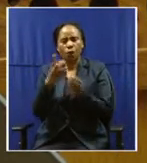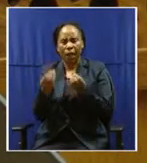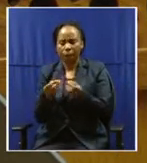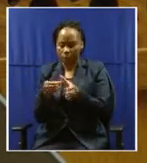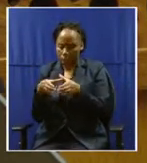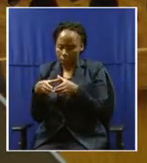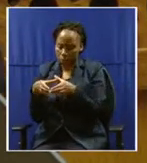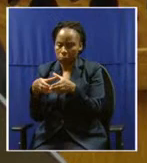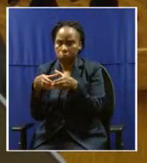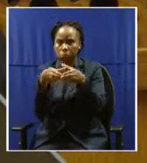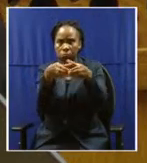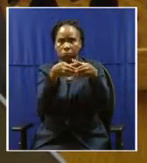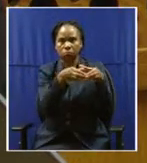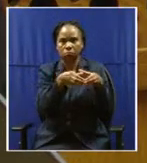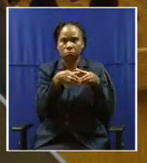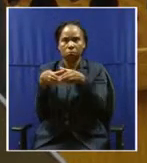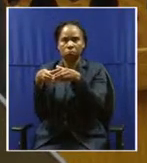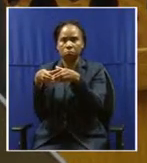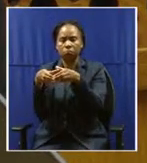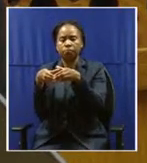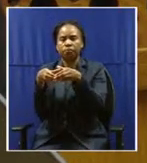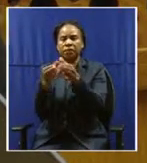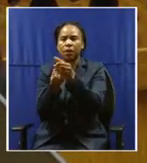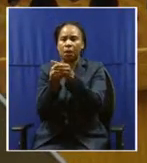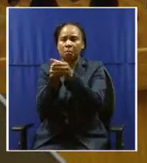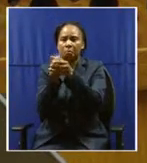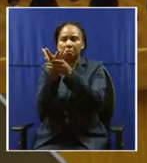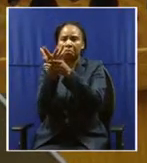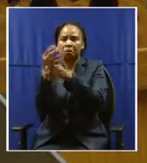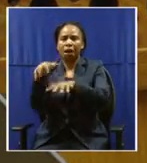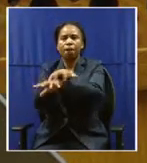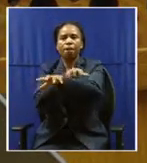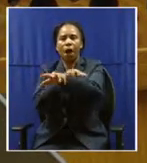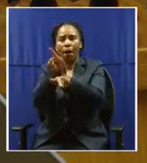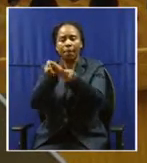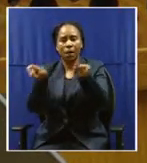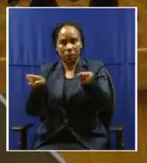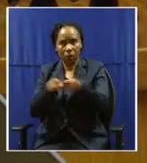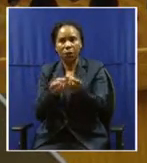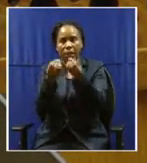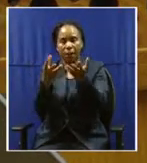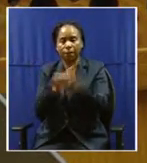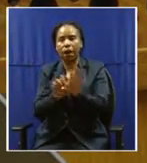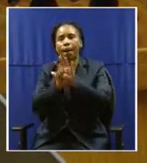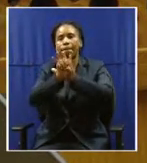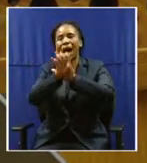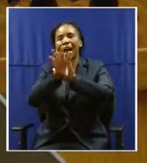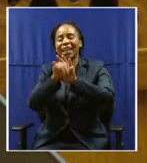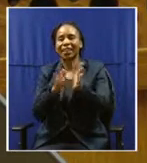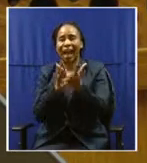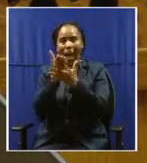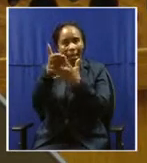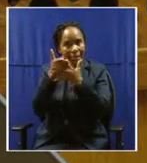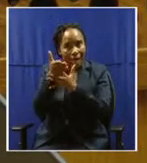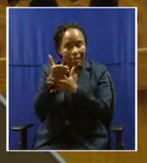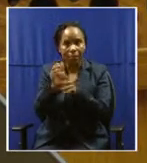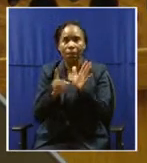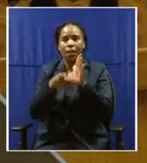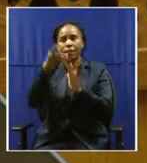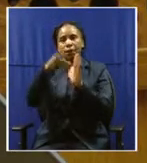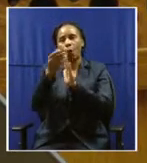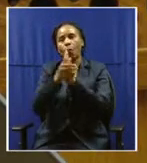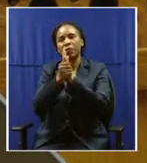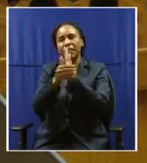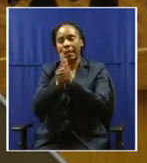and emerging farmers with market access to develop skills across the